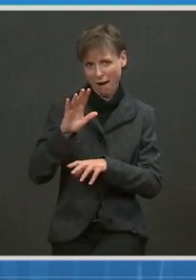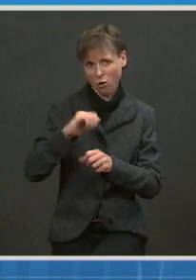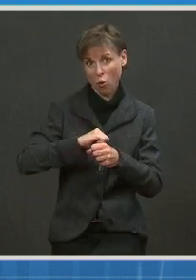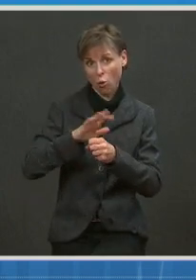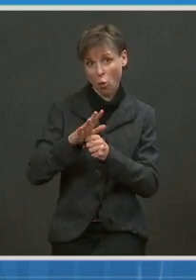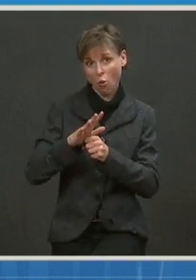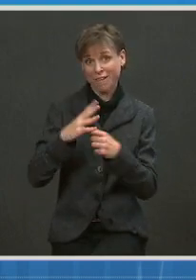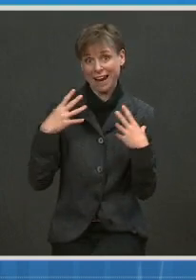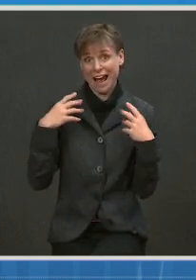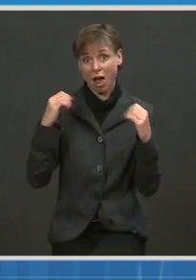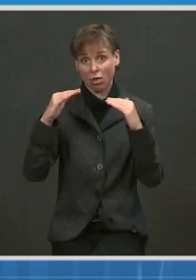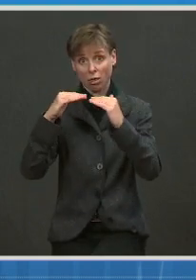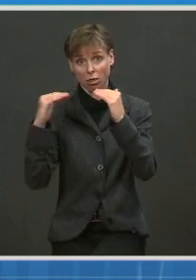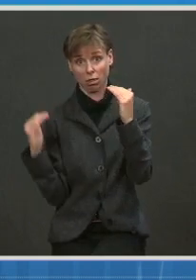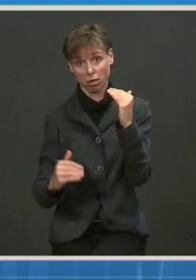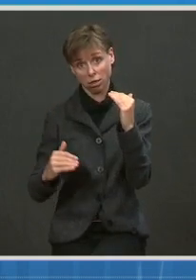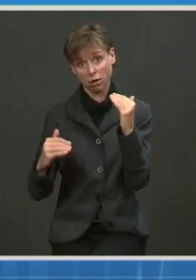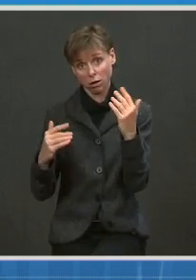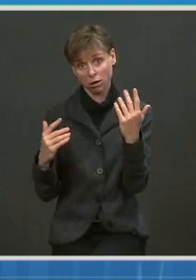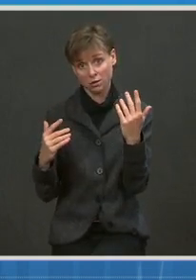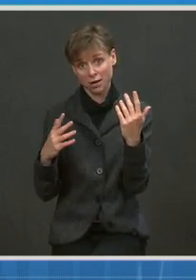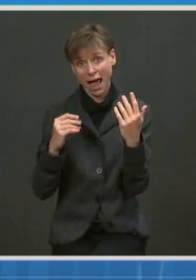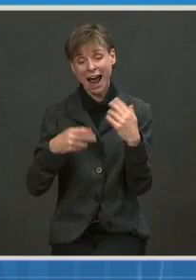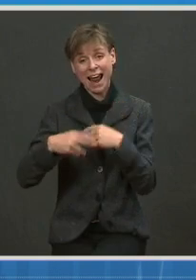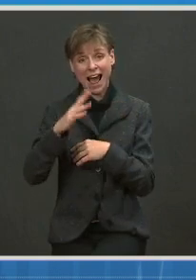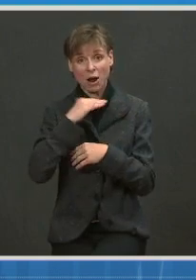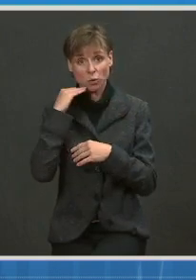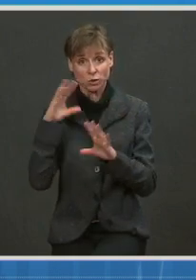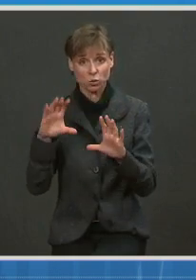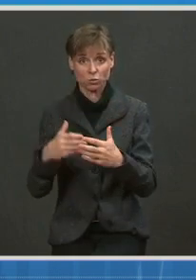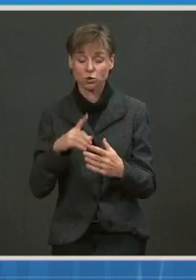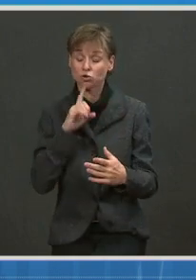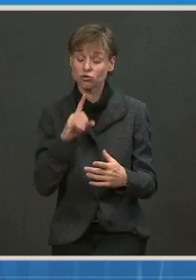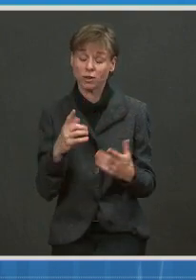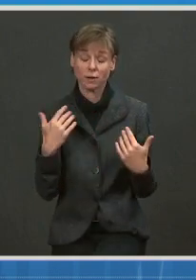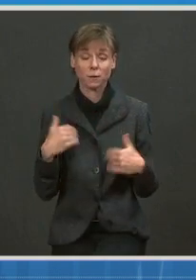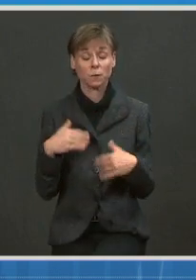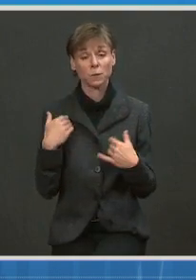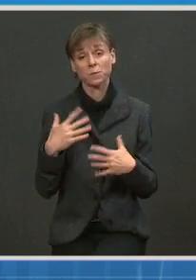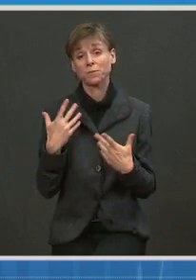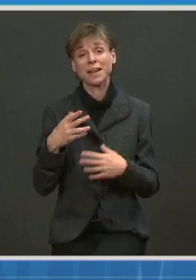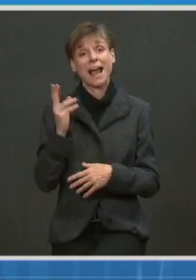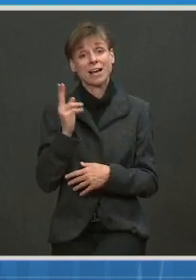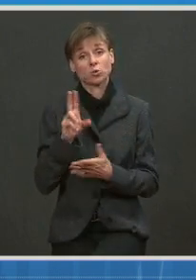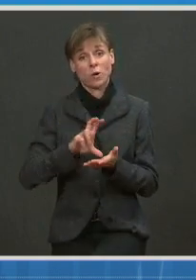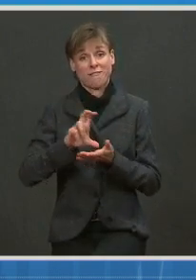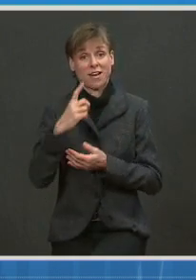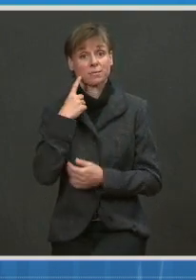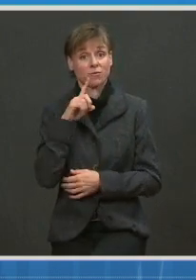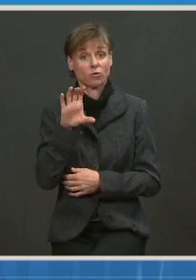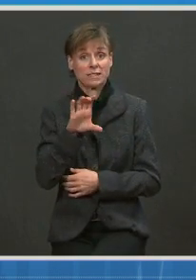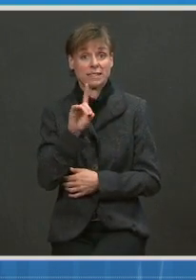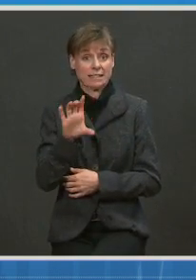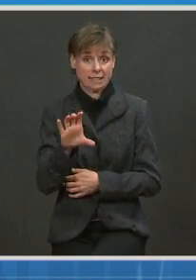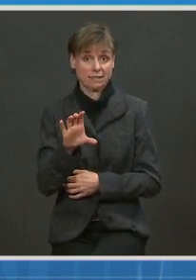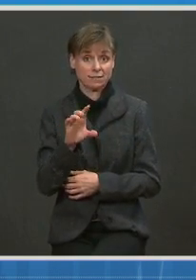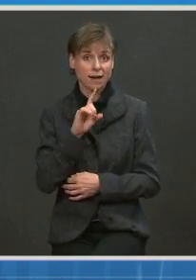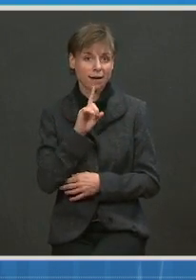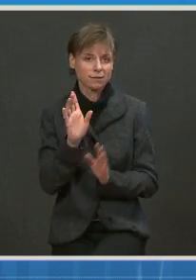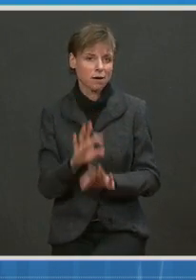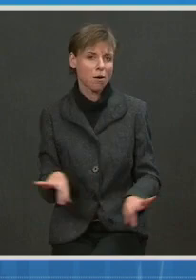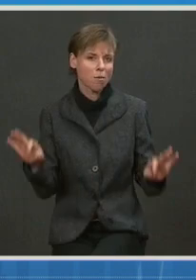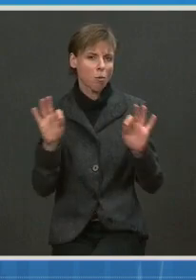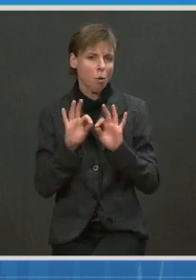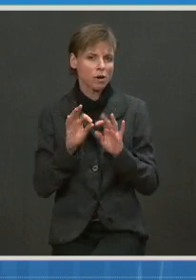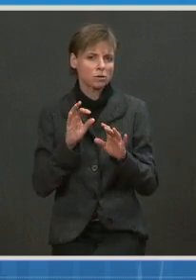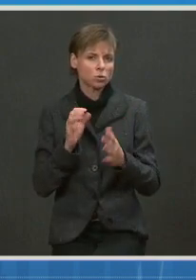high risk and underserved groups. This is truly a historic investment for CDC and an important step forward to help hard